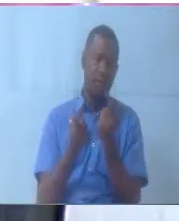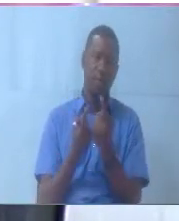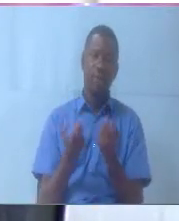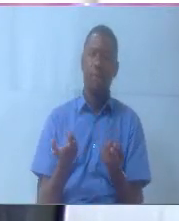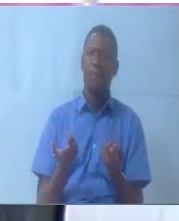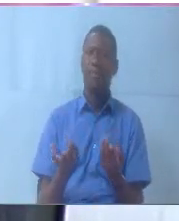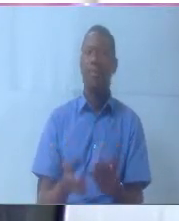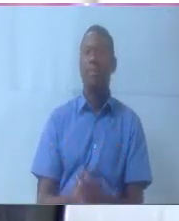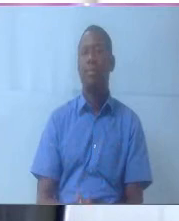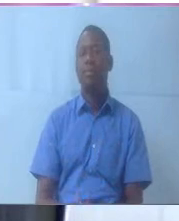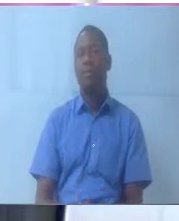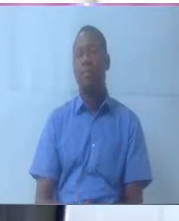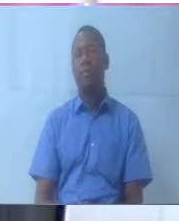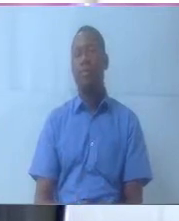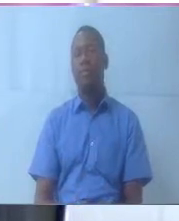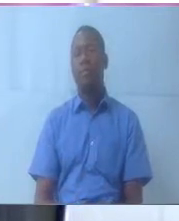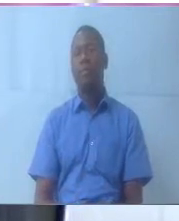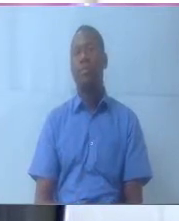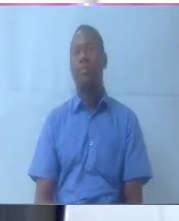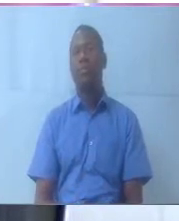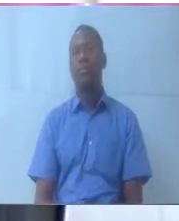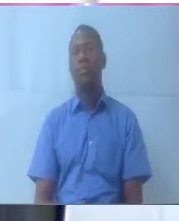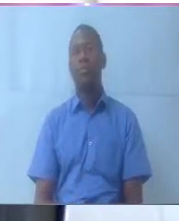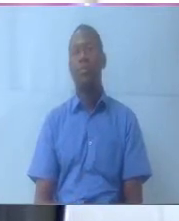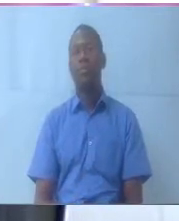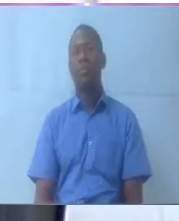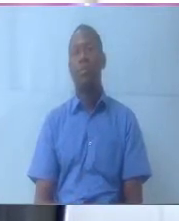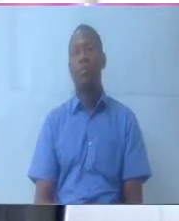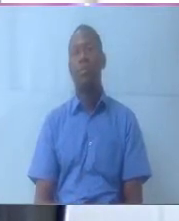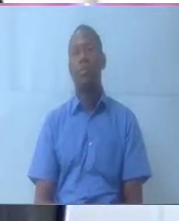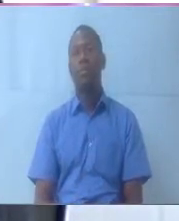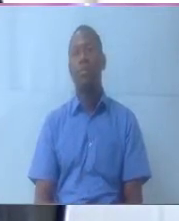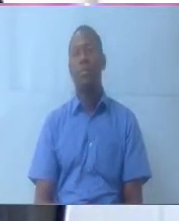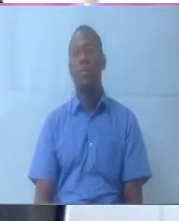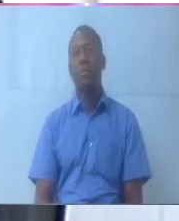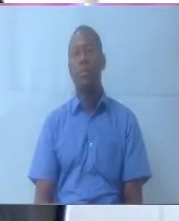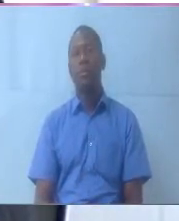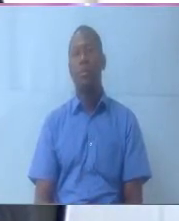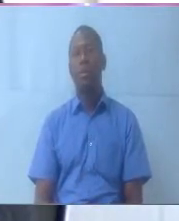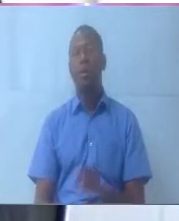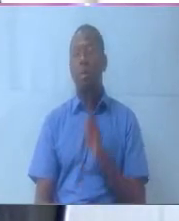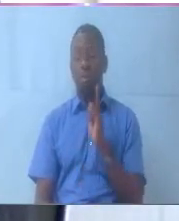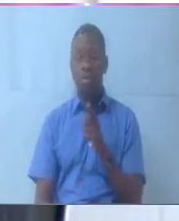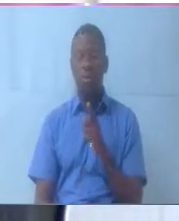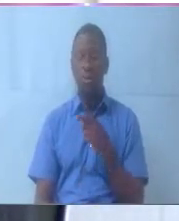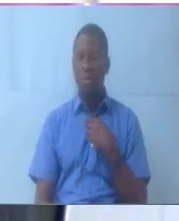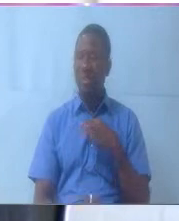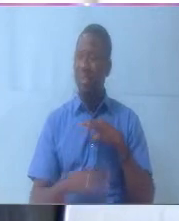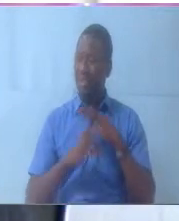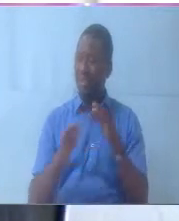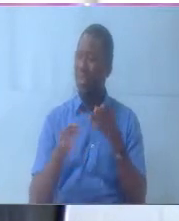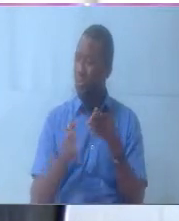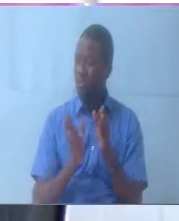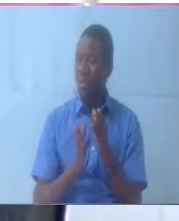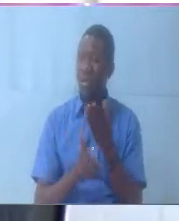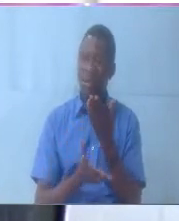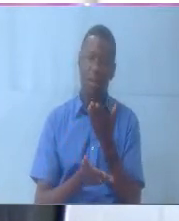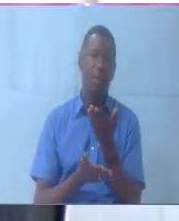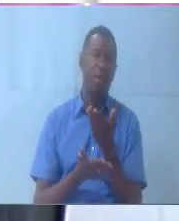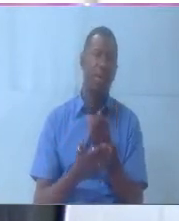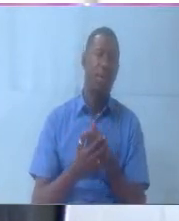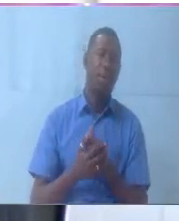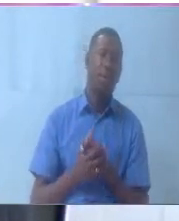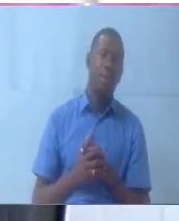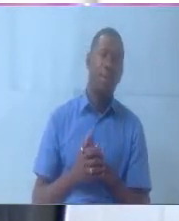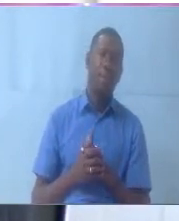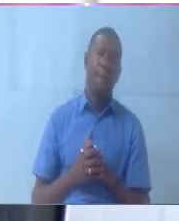lonko sartata la dalila tala eka kito nyi burkale. But interestingly, Bari nyabo ko memba